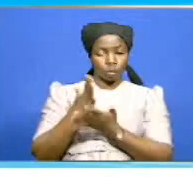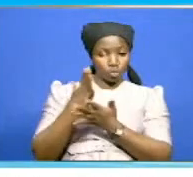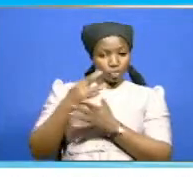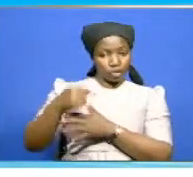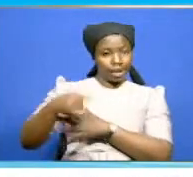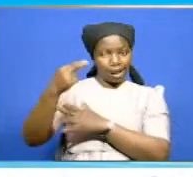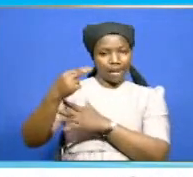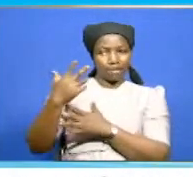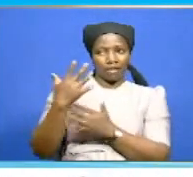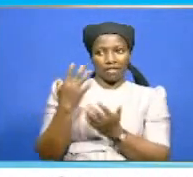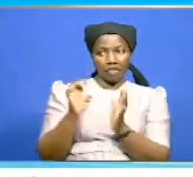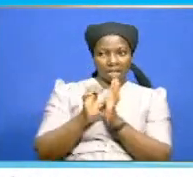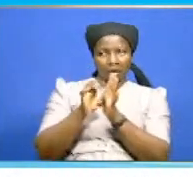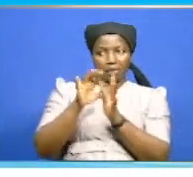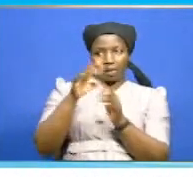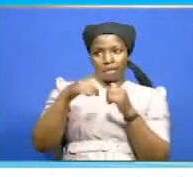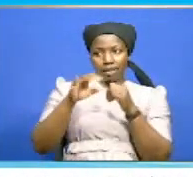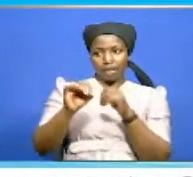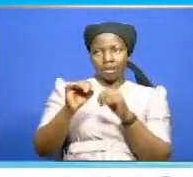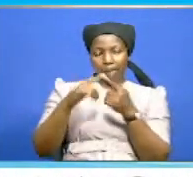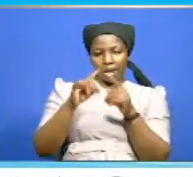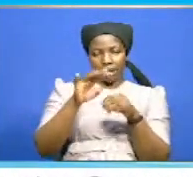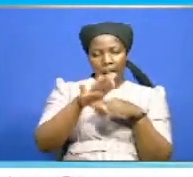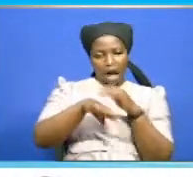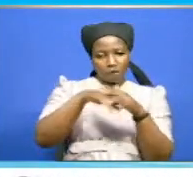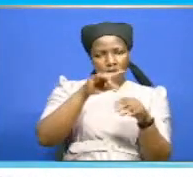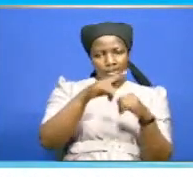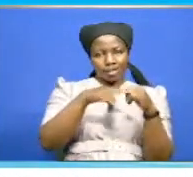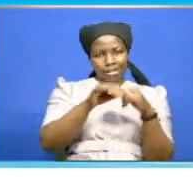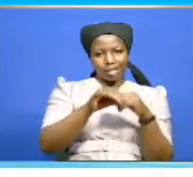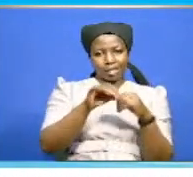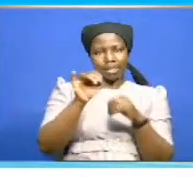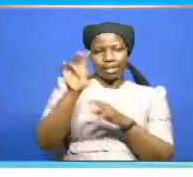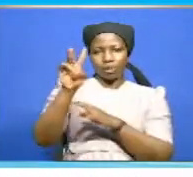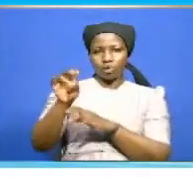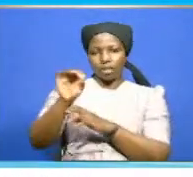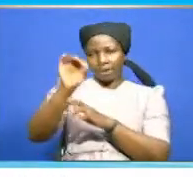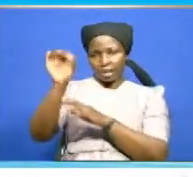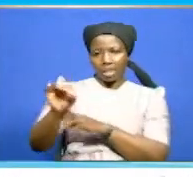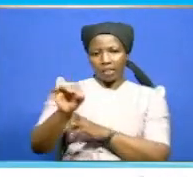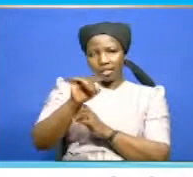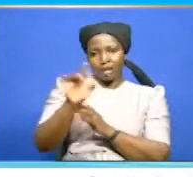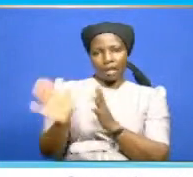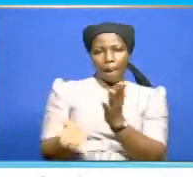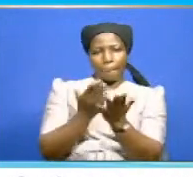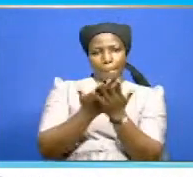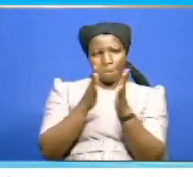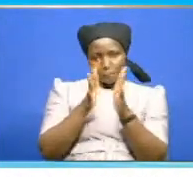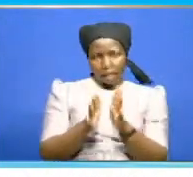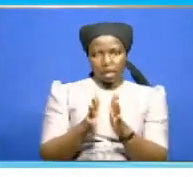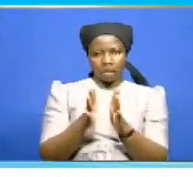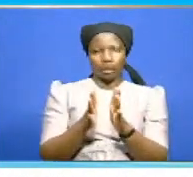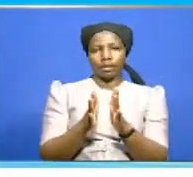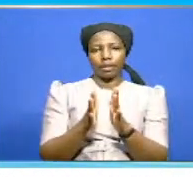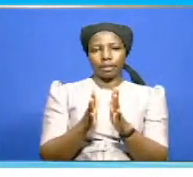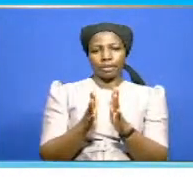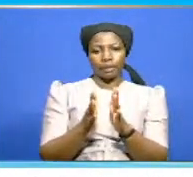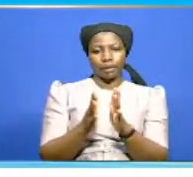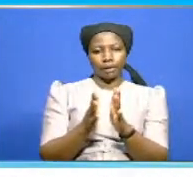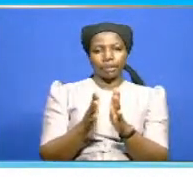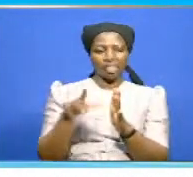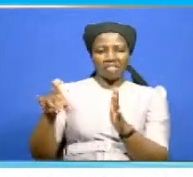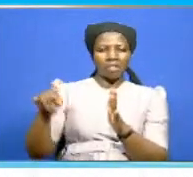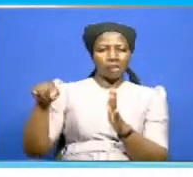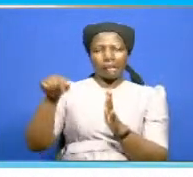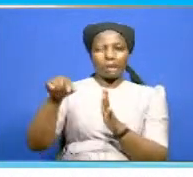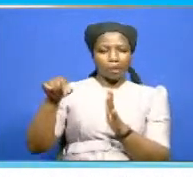say 60. But out of the 60, 20% of those applicants have been servicing their